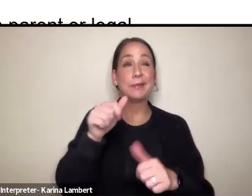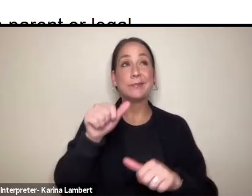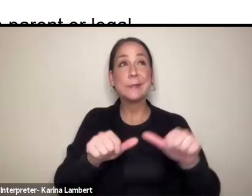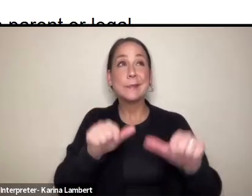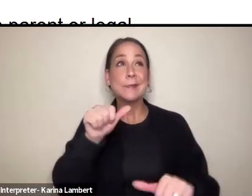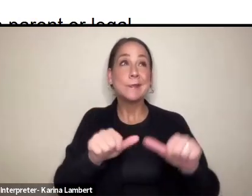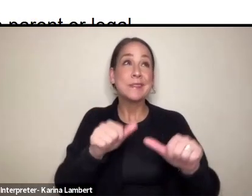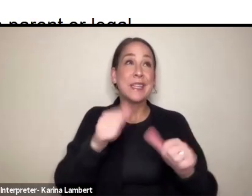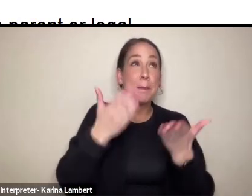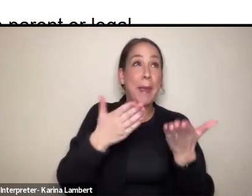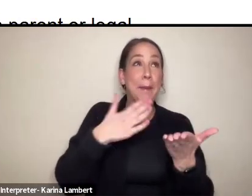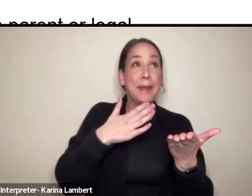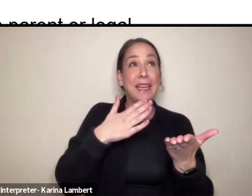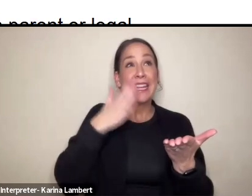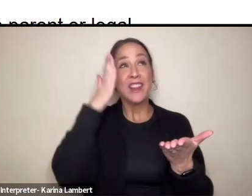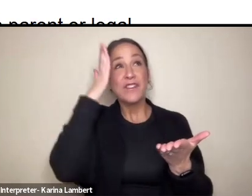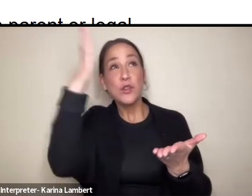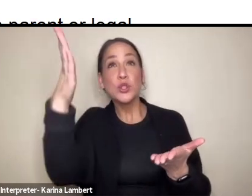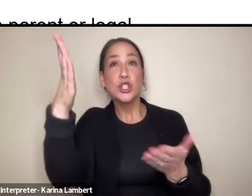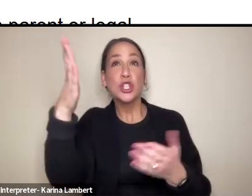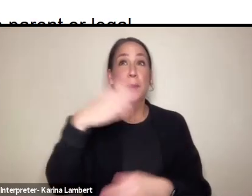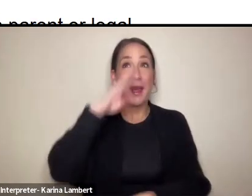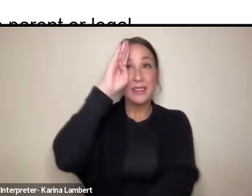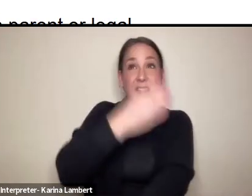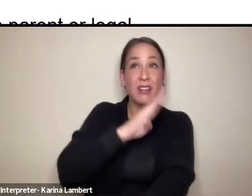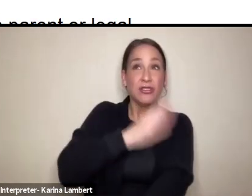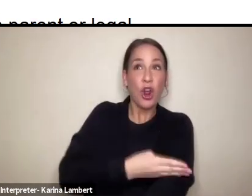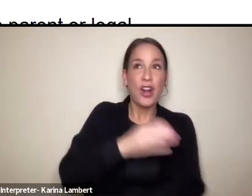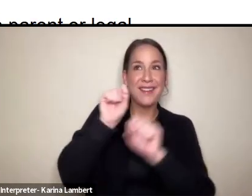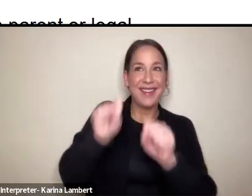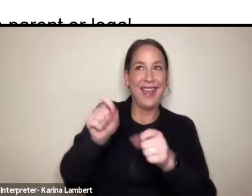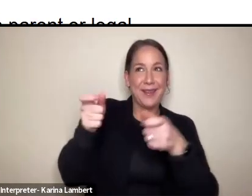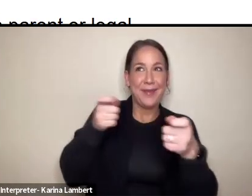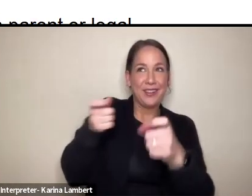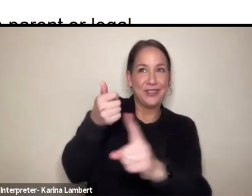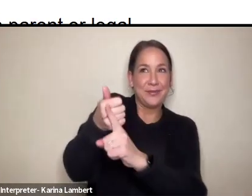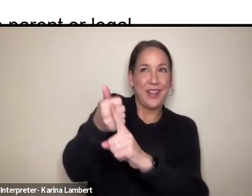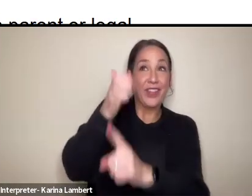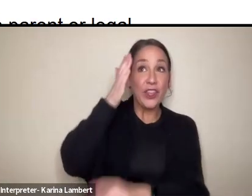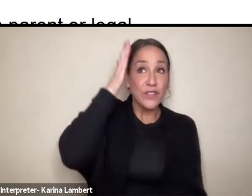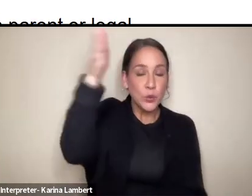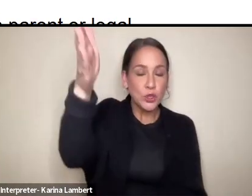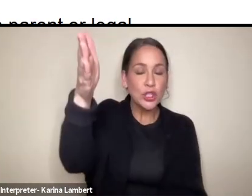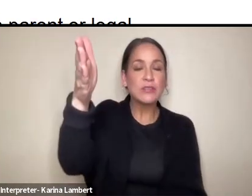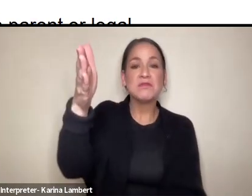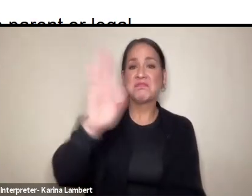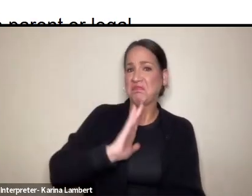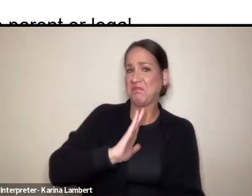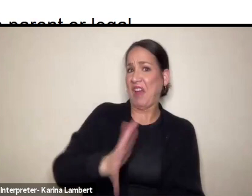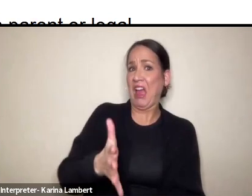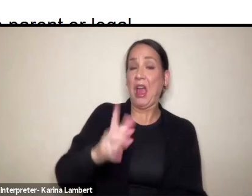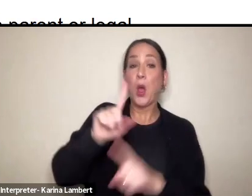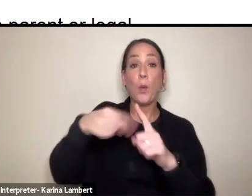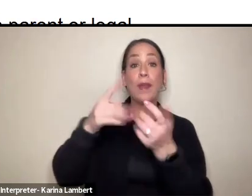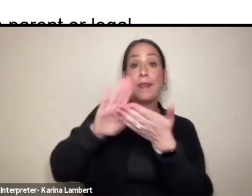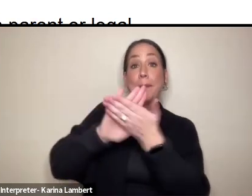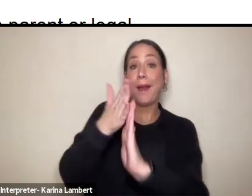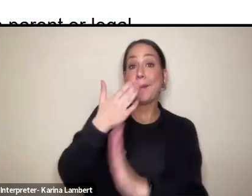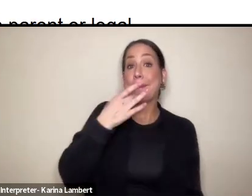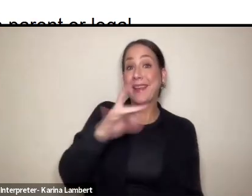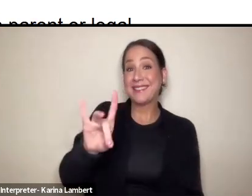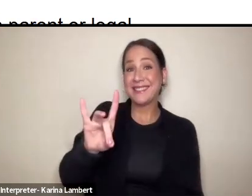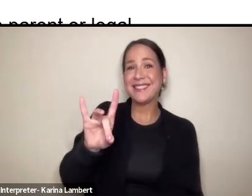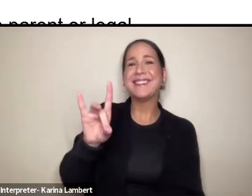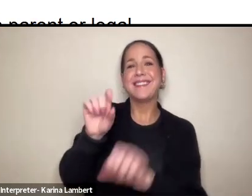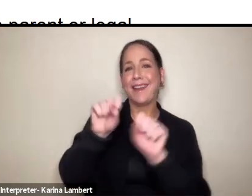son or daughter is going to be able to manage their own ABLE account. And that's fine, because when they turn 18, they're able to manage their